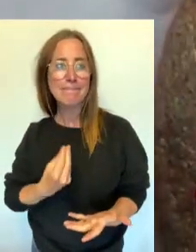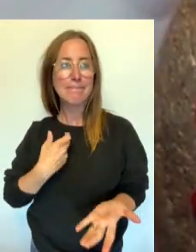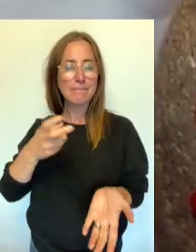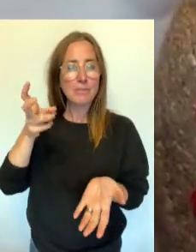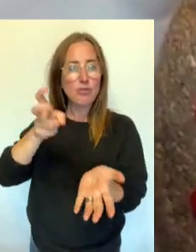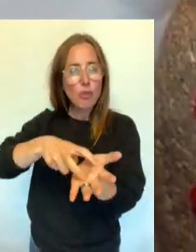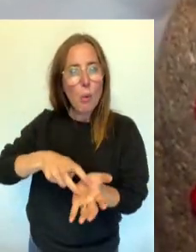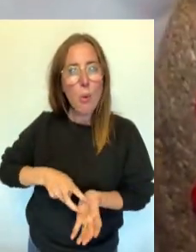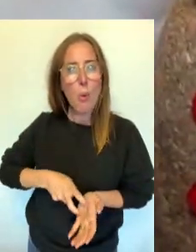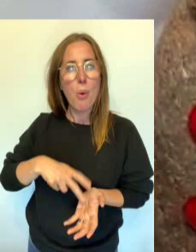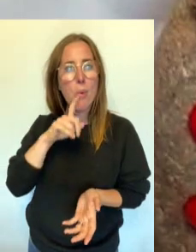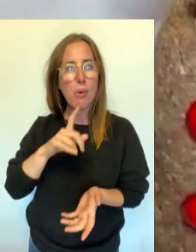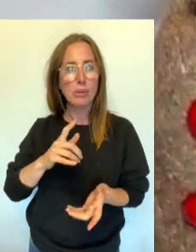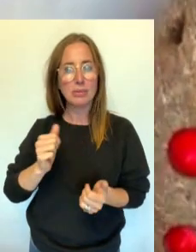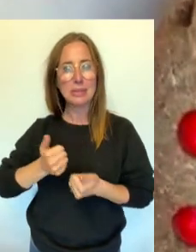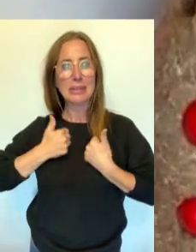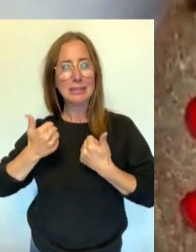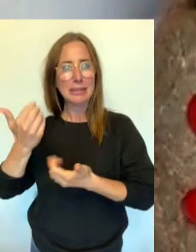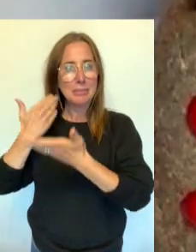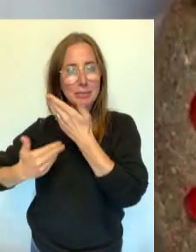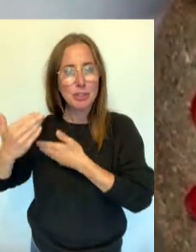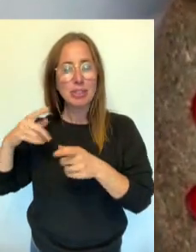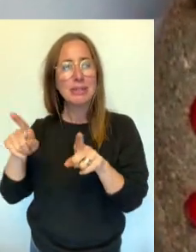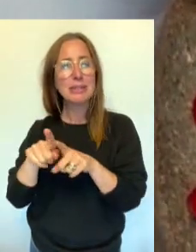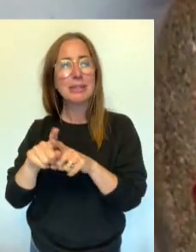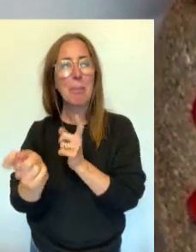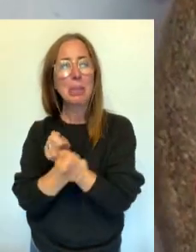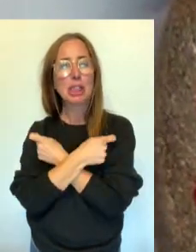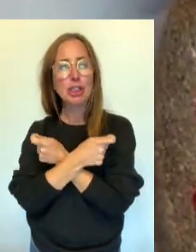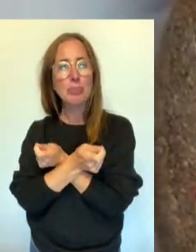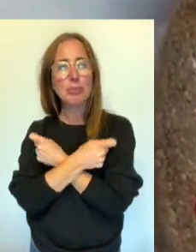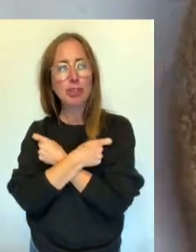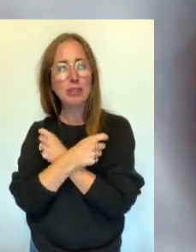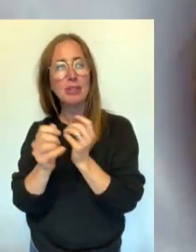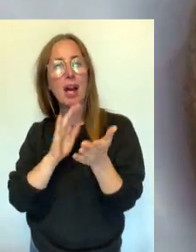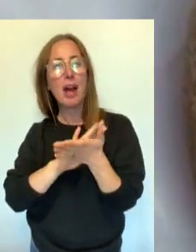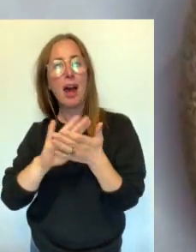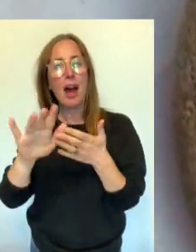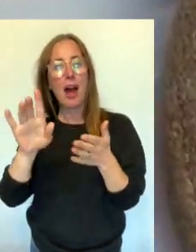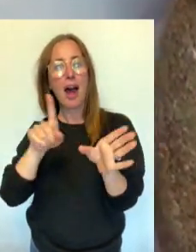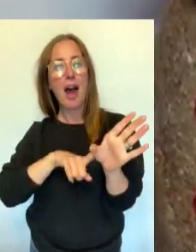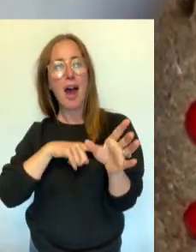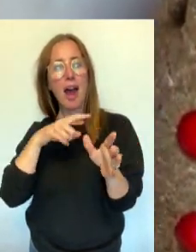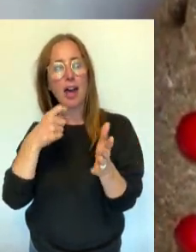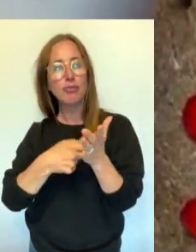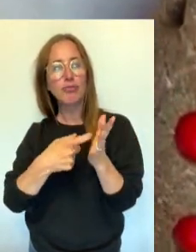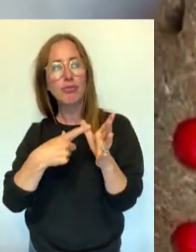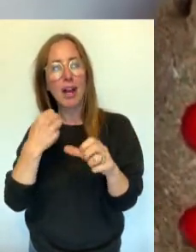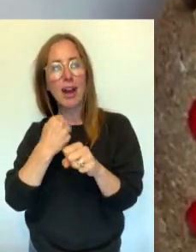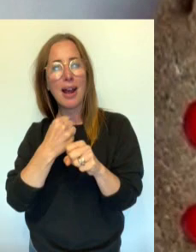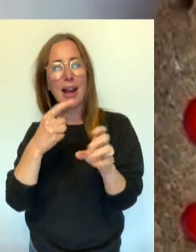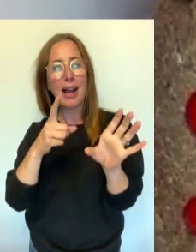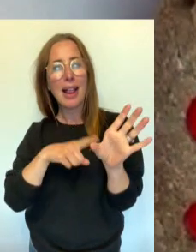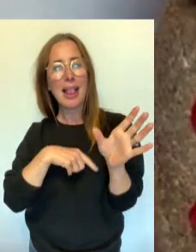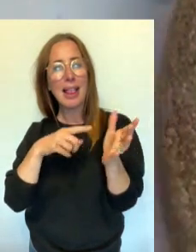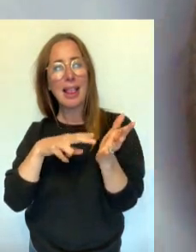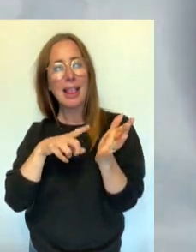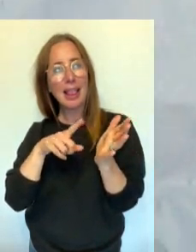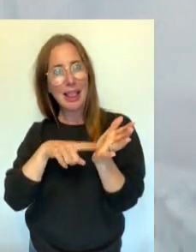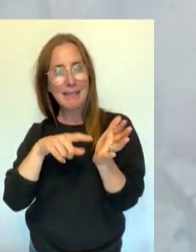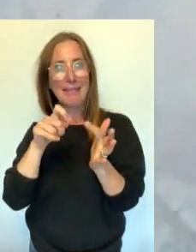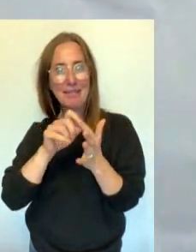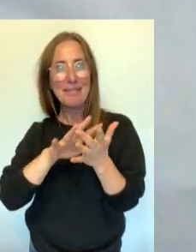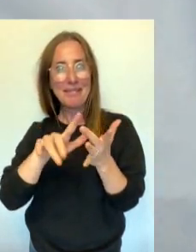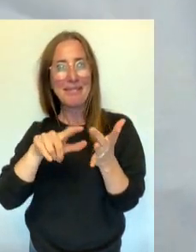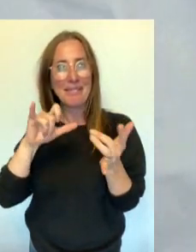Like the Egyptian hieroglyphics, I love that. The idea of writing using picture format as